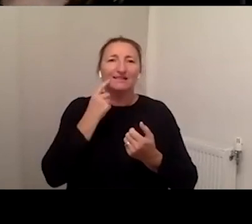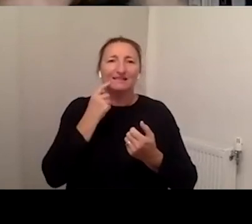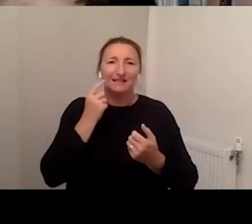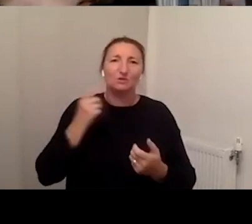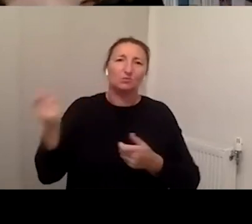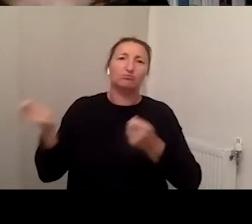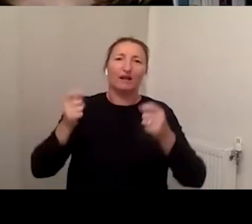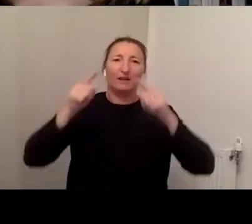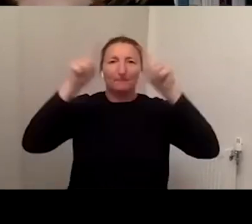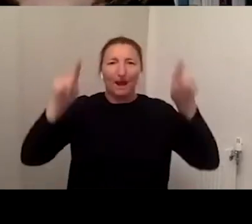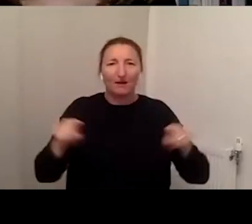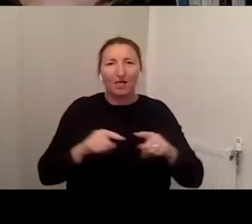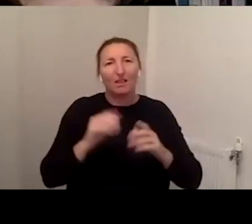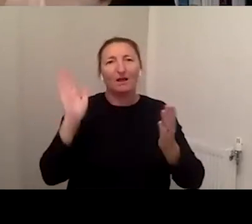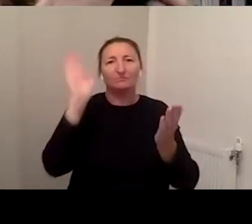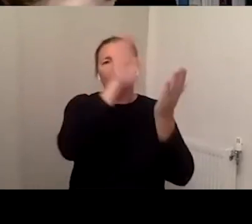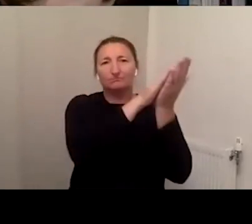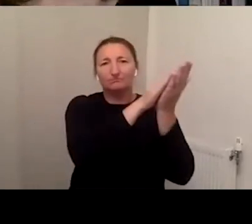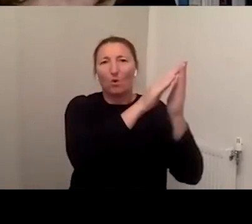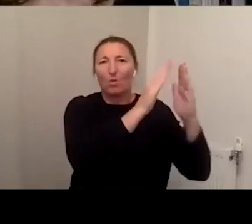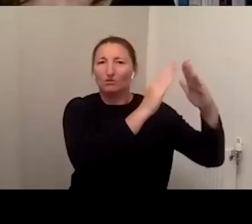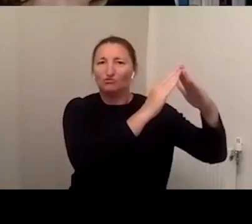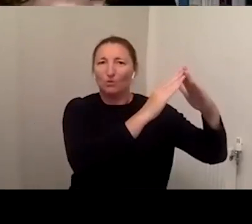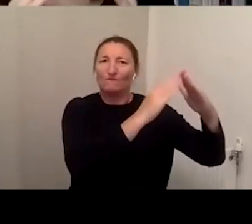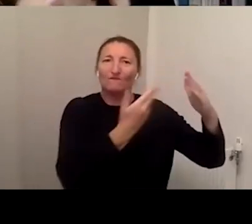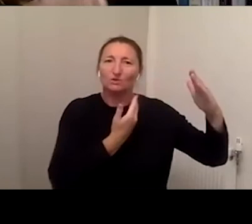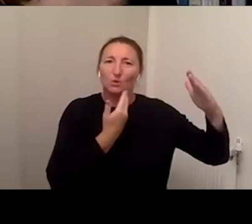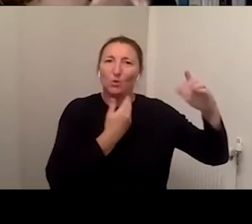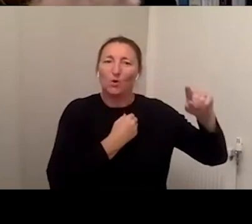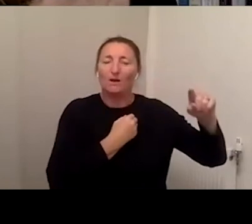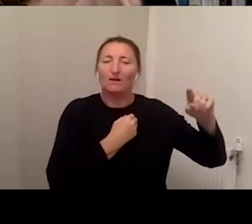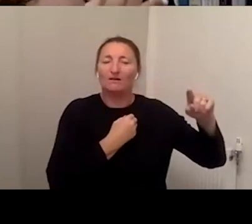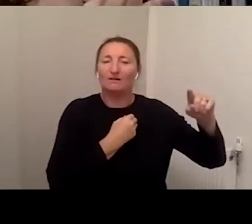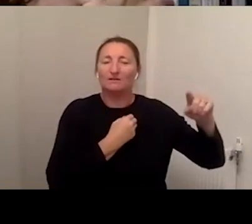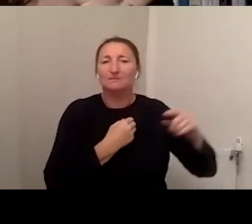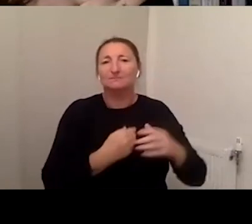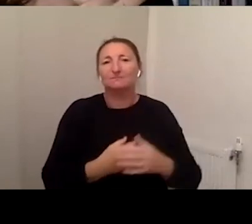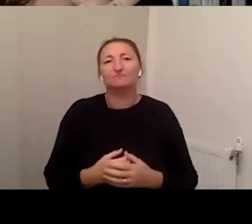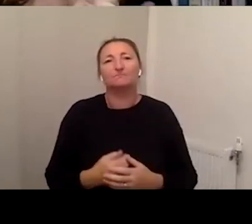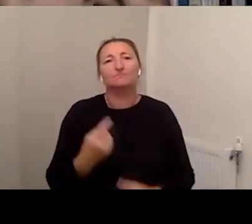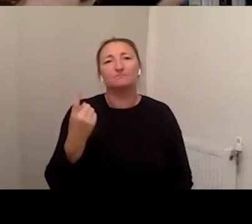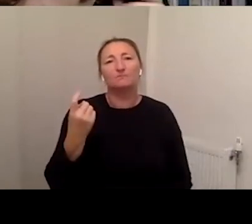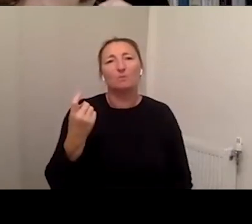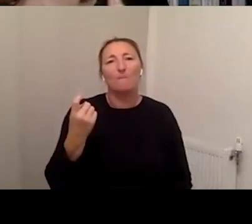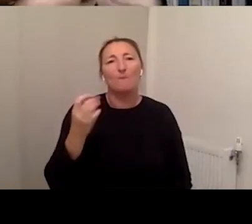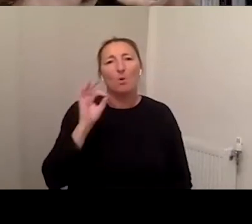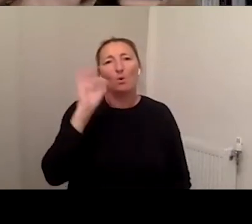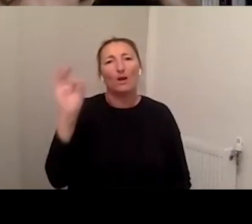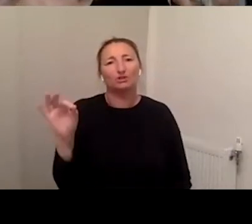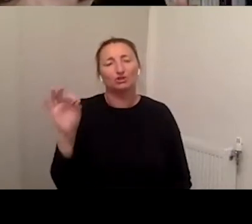school. It's a bit harder to do it something like interconnectors, but yeah, that's a really good point. I wanted to ask one more question of the panel